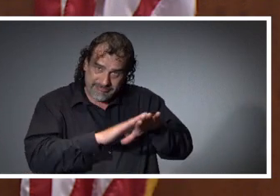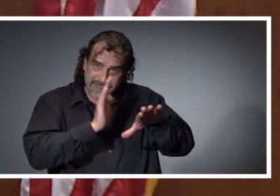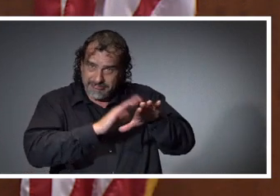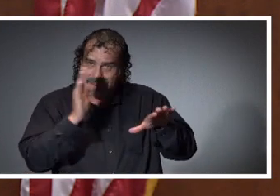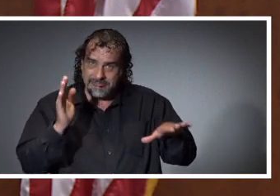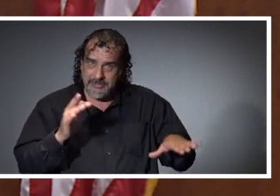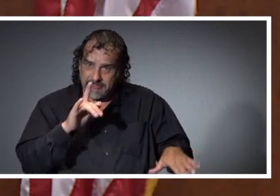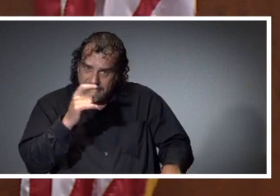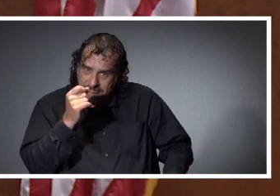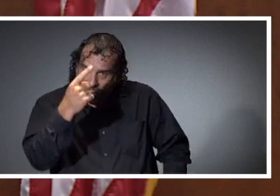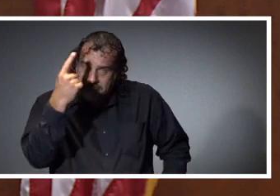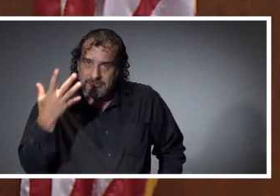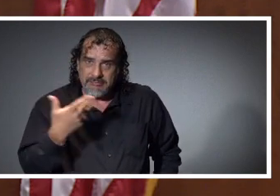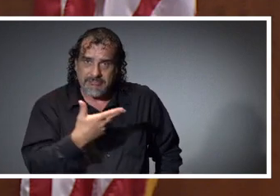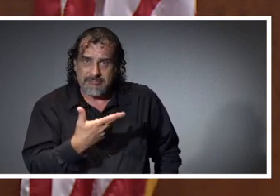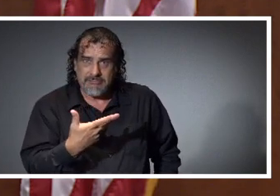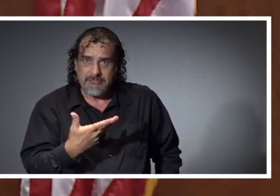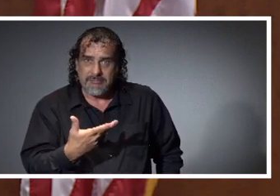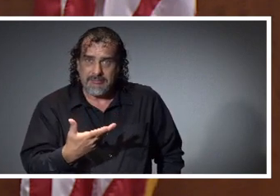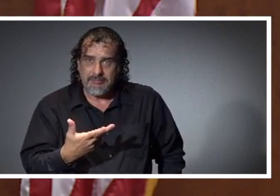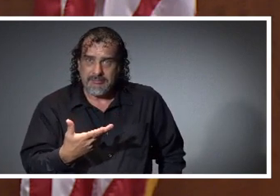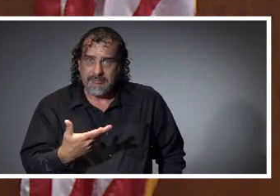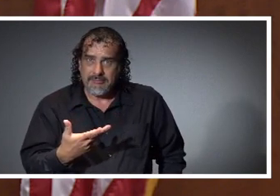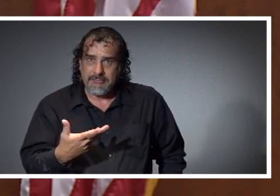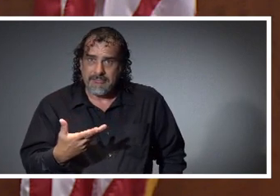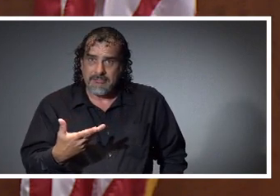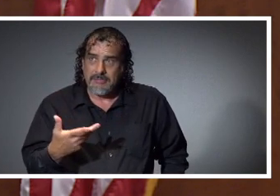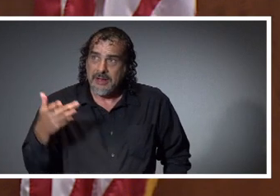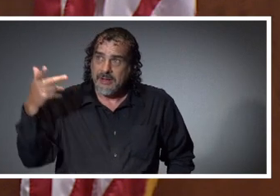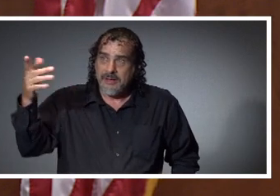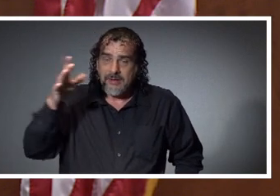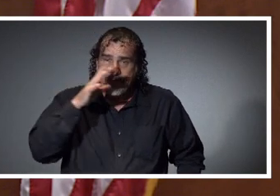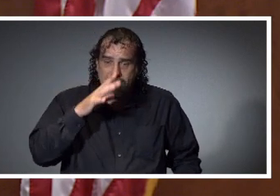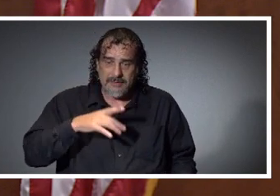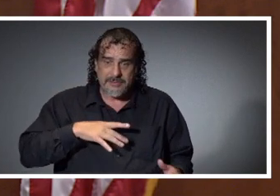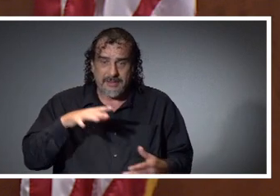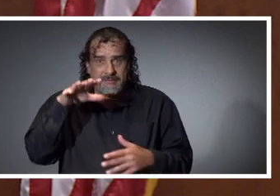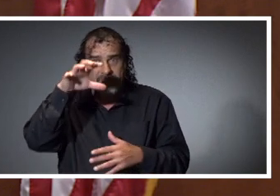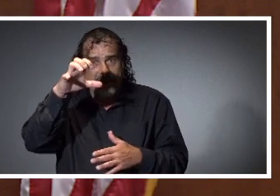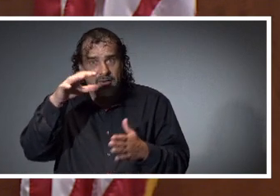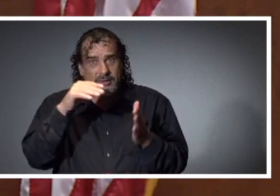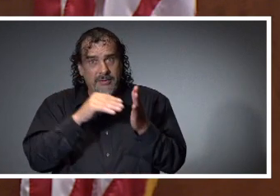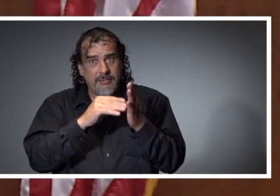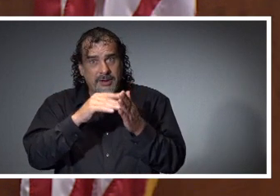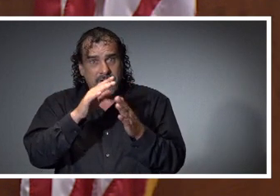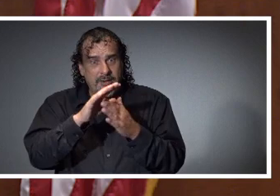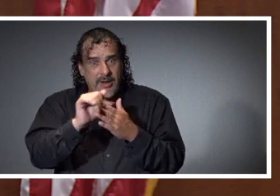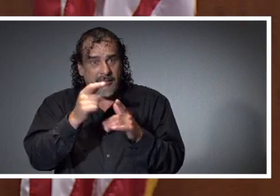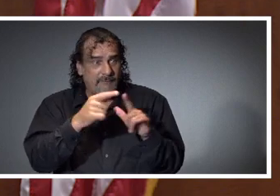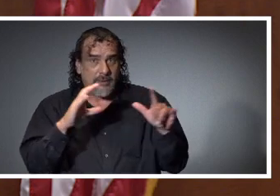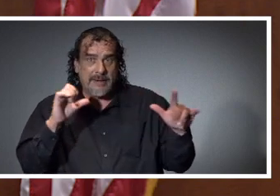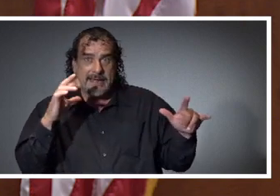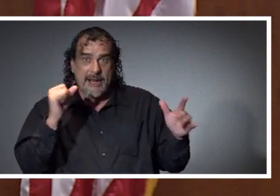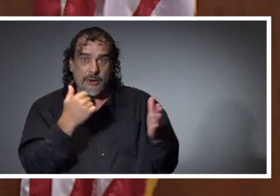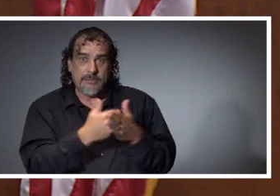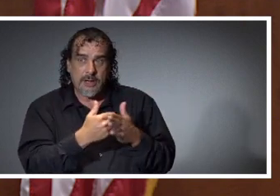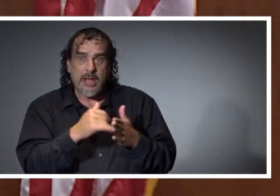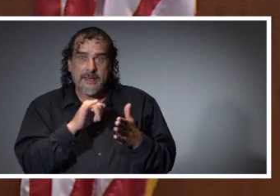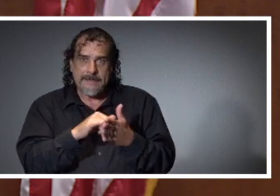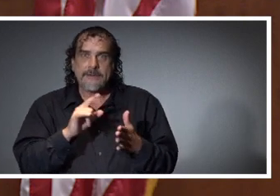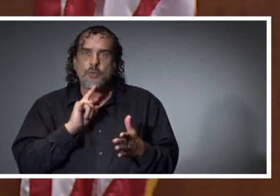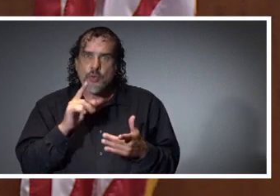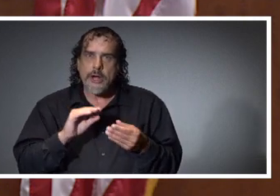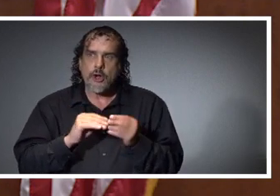that they understand that when Ms. Turner recommended $500 million in CARES Act funds, that was a real number based